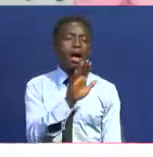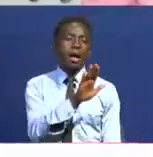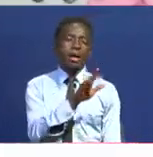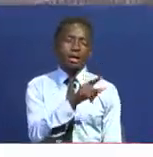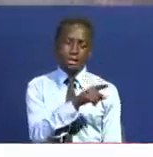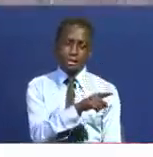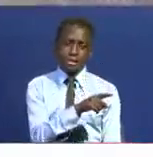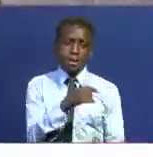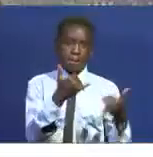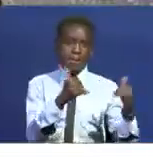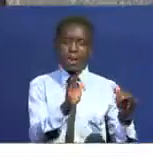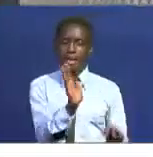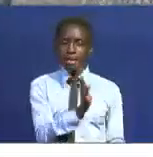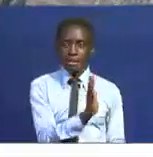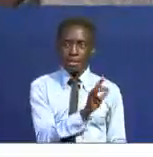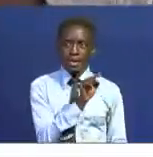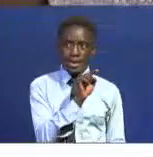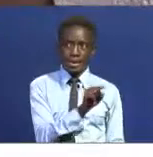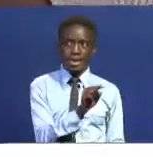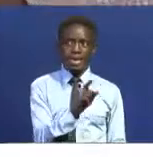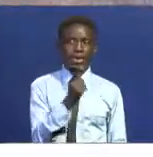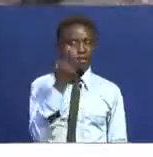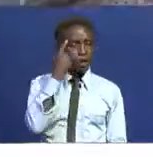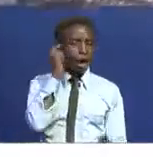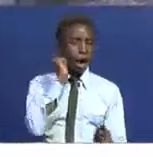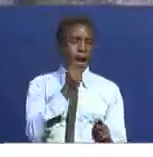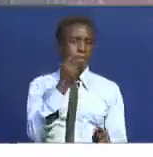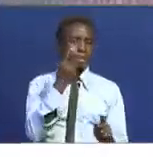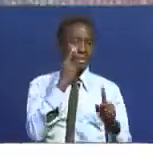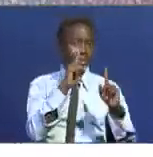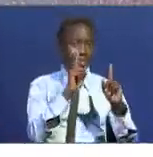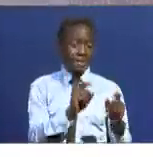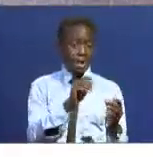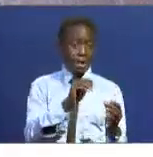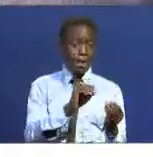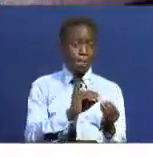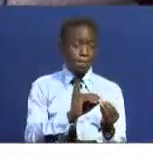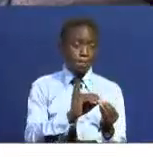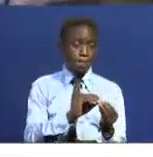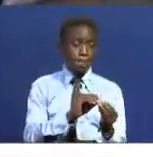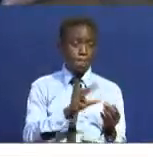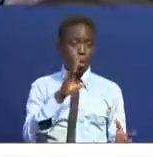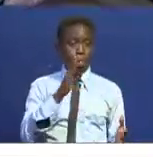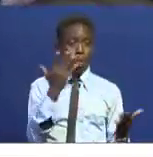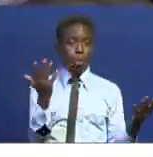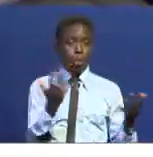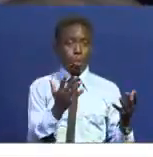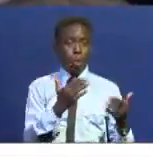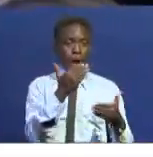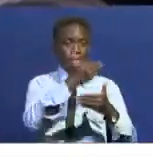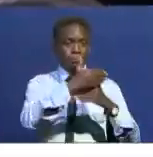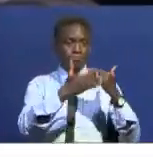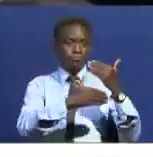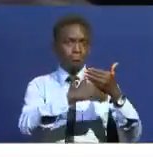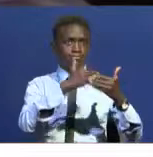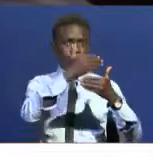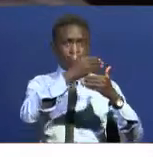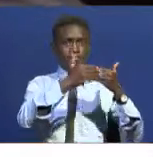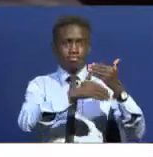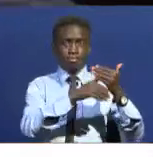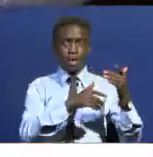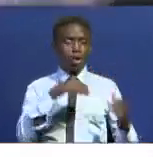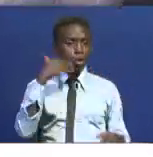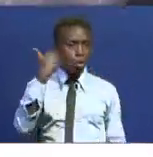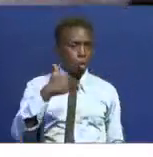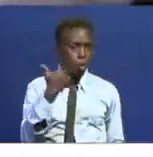Mm-hmm. This particular one is also for, in concrete structures, we normally have